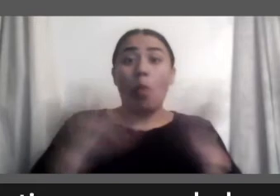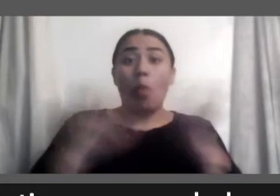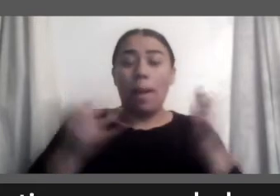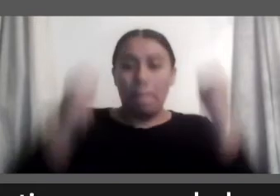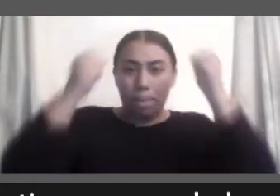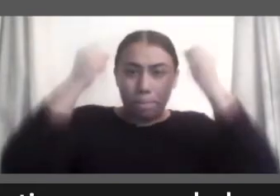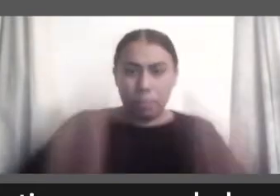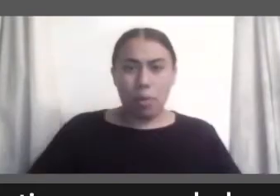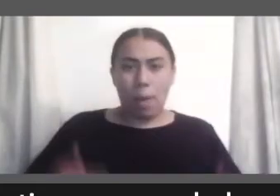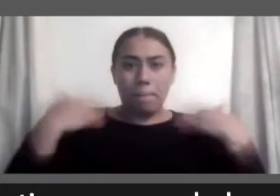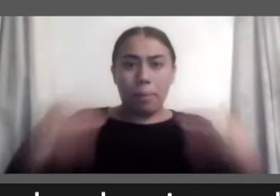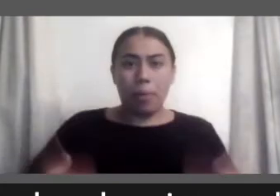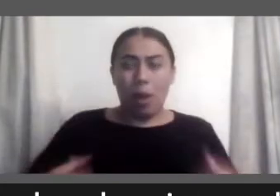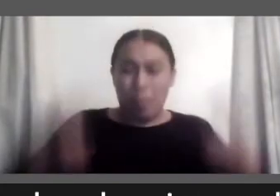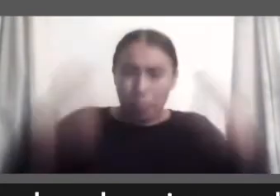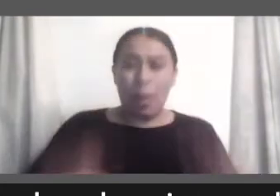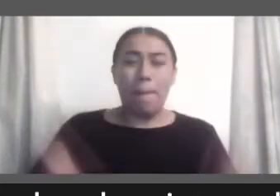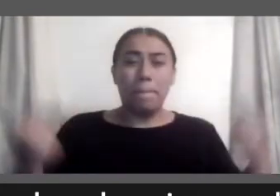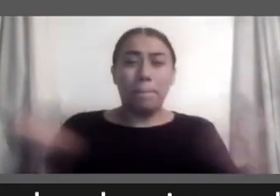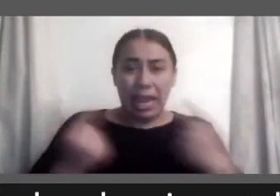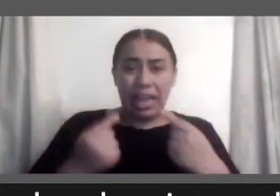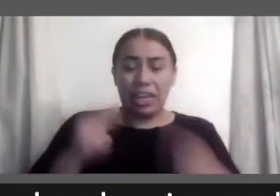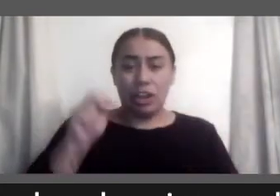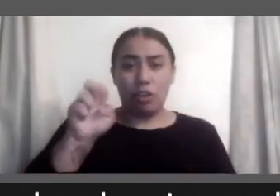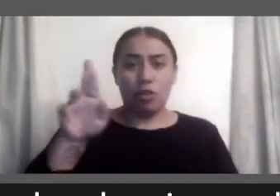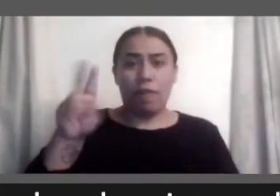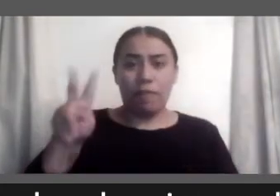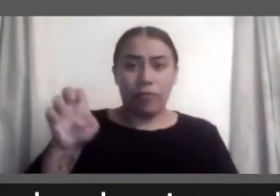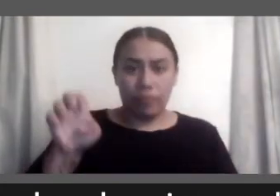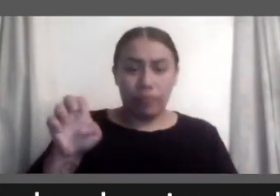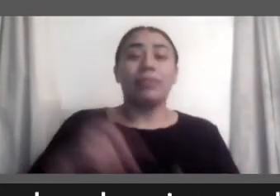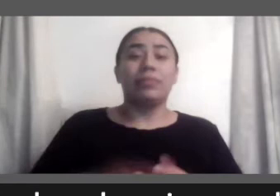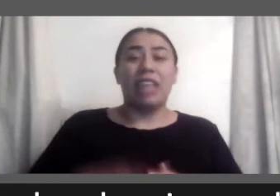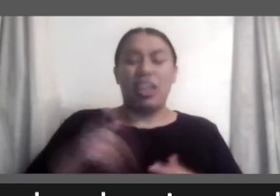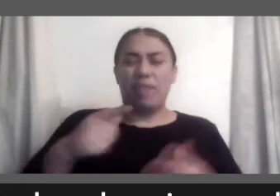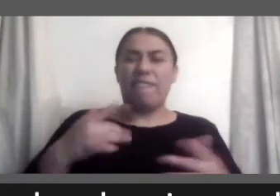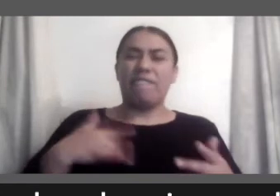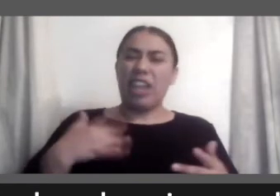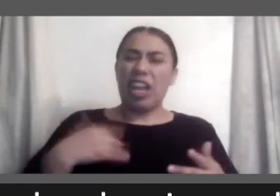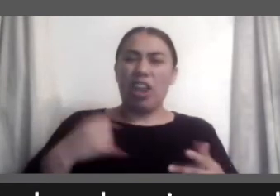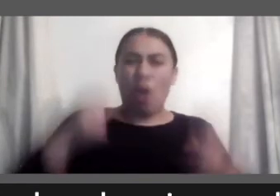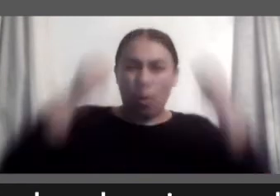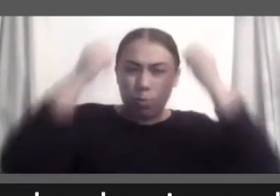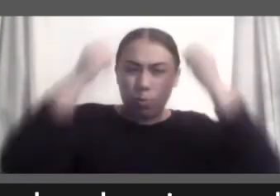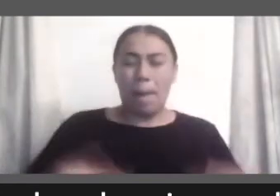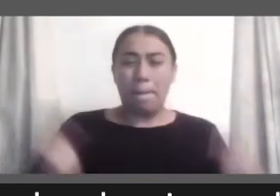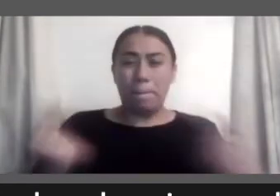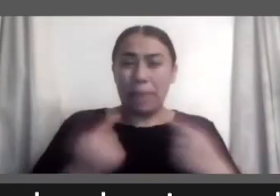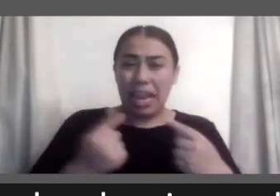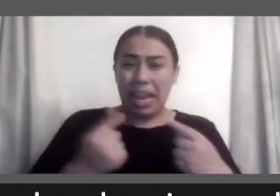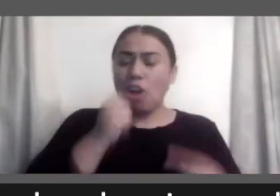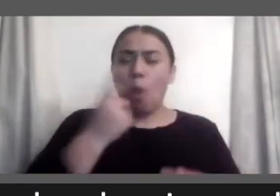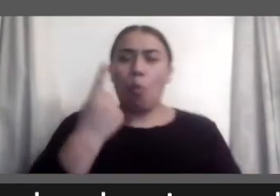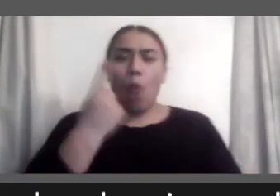perception of pain from a given trigger. It also suggests that there are disturbances in the neurotransmitter levels such as